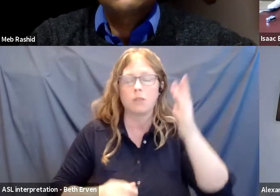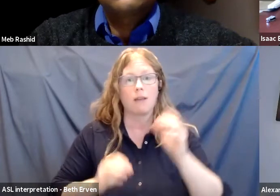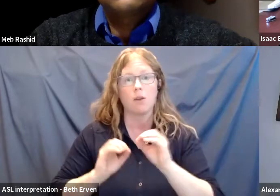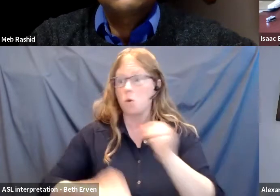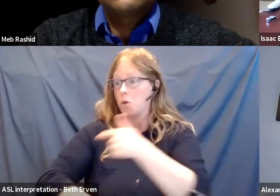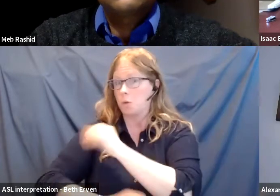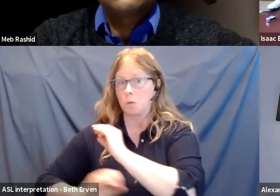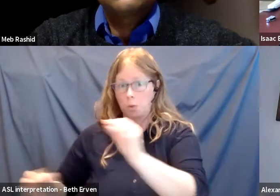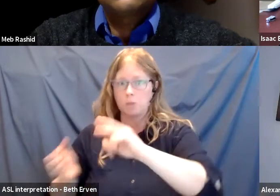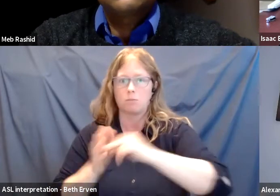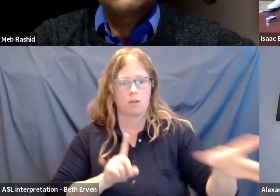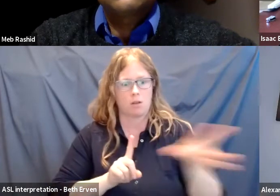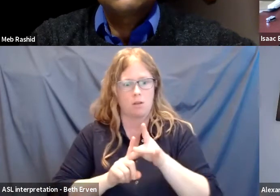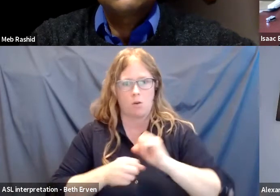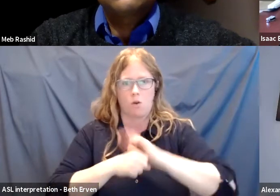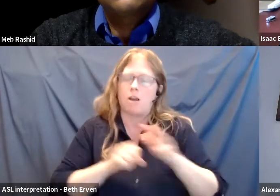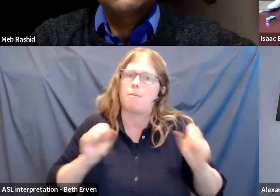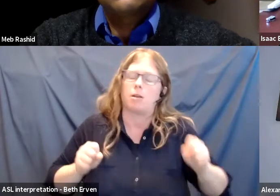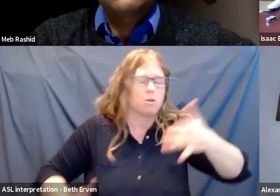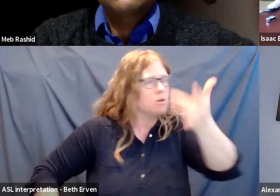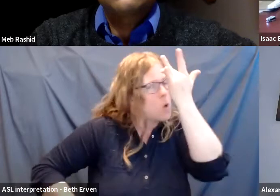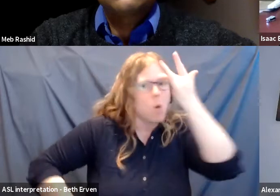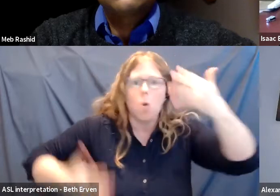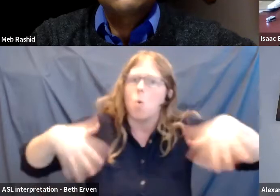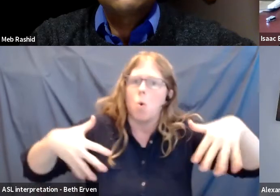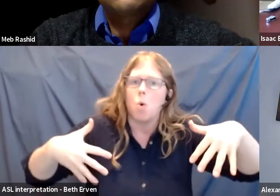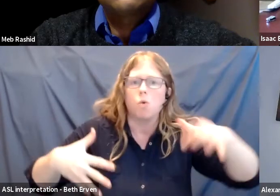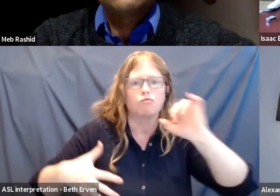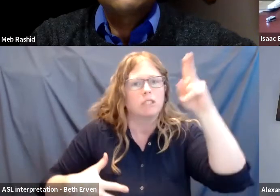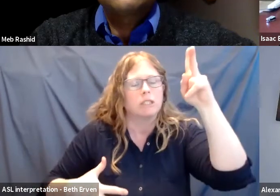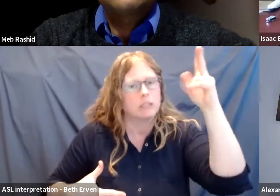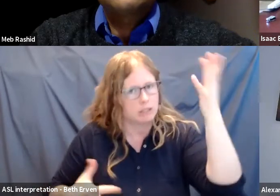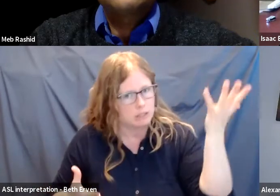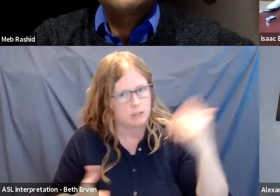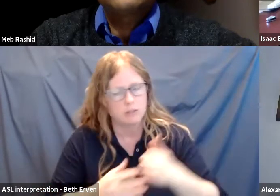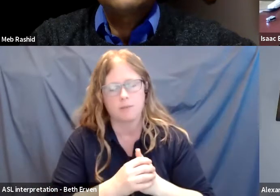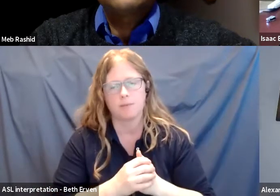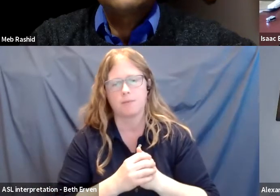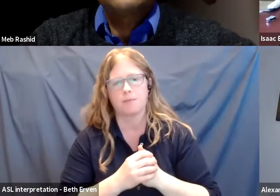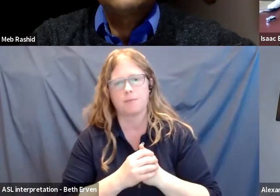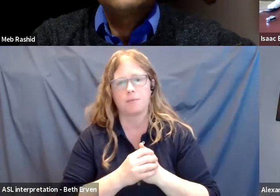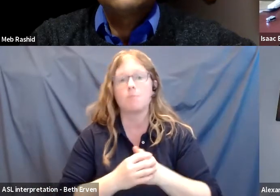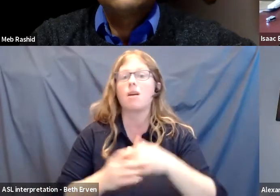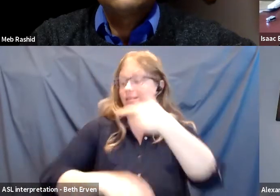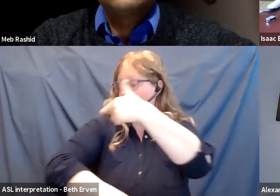The third thing is they probably actually help protect those around you from getting the infection as well. You're probably less likely to transmit to others.